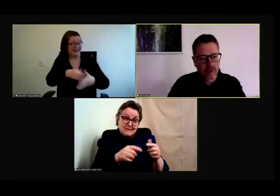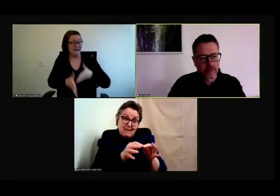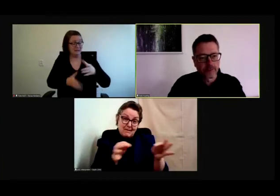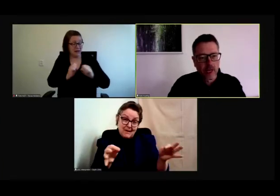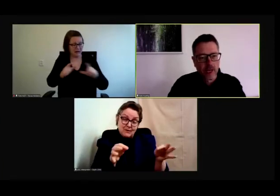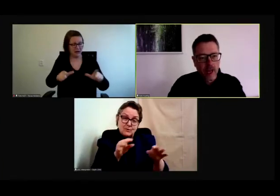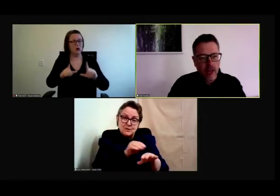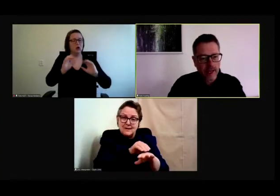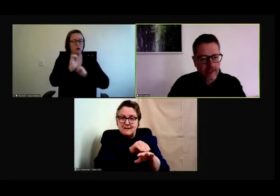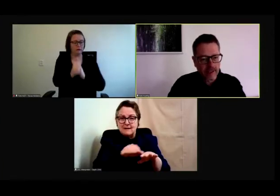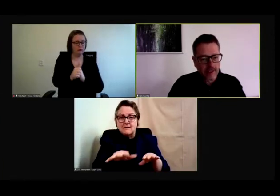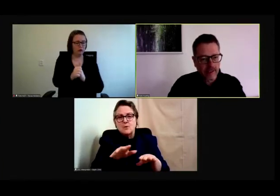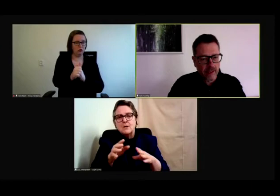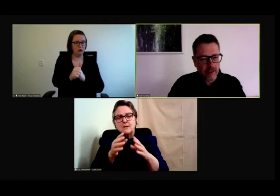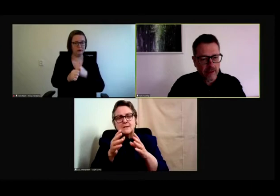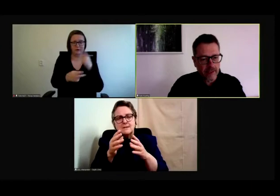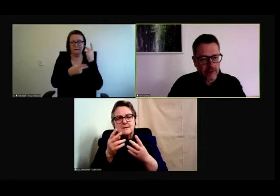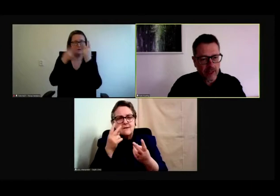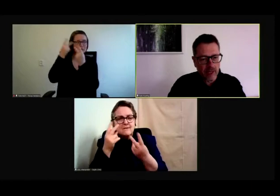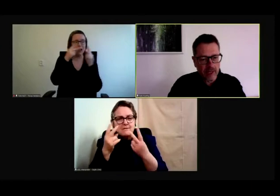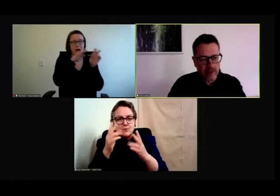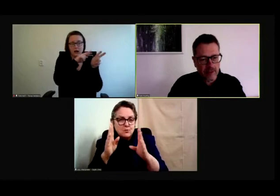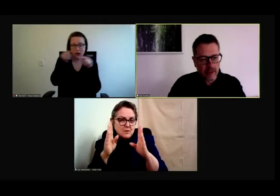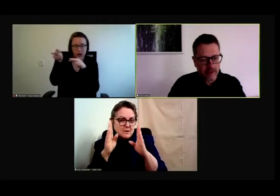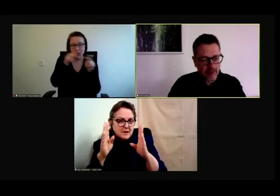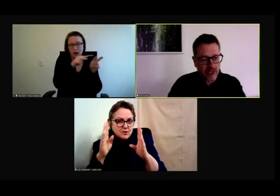visual attention, and thus the